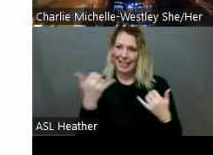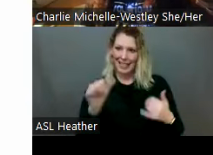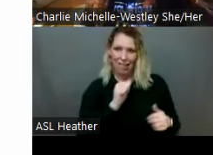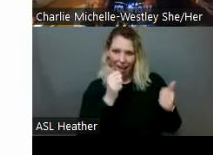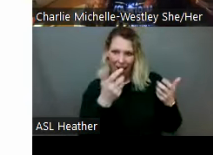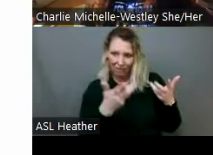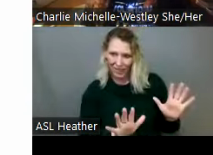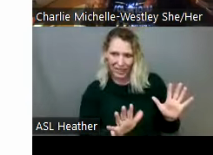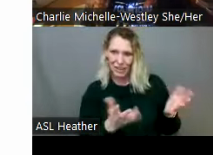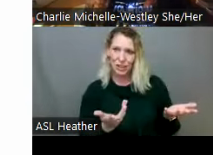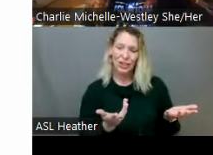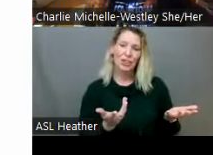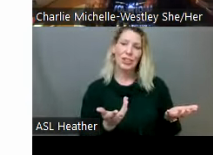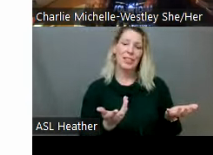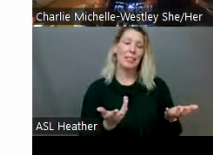finished?